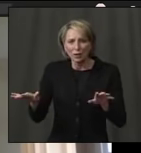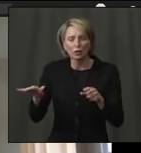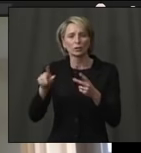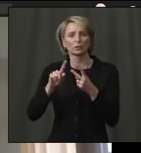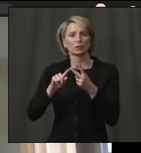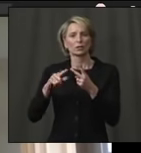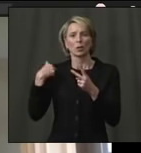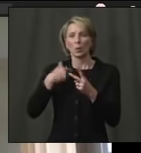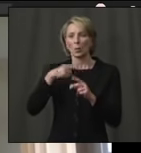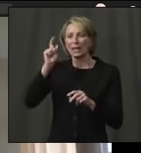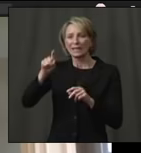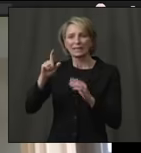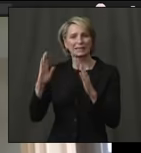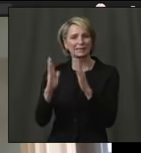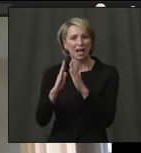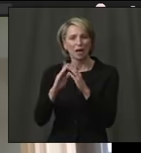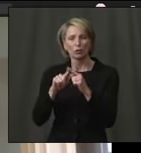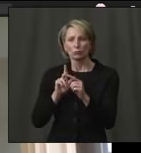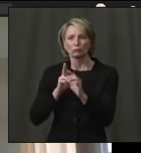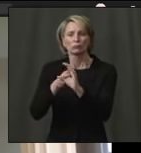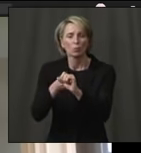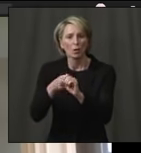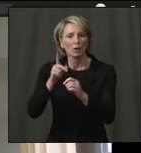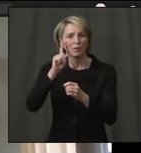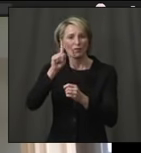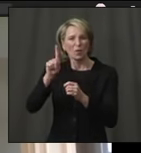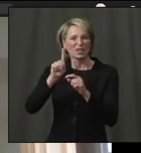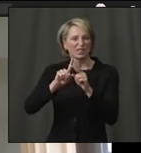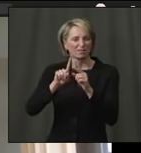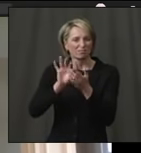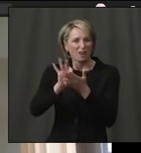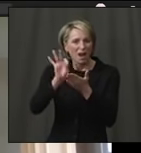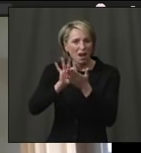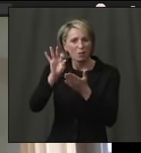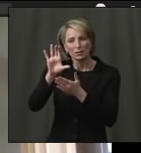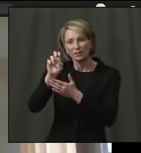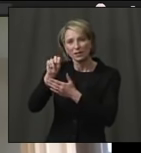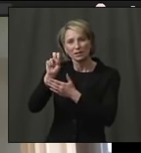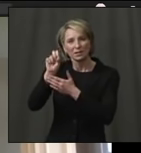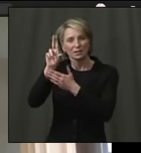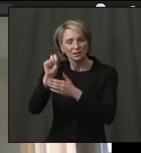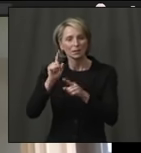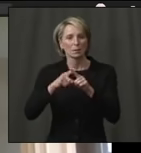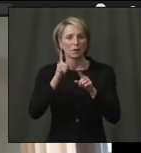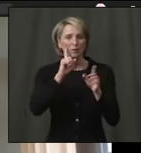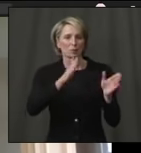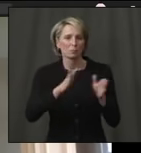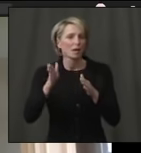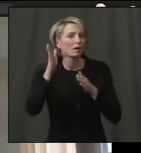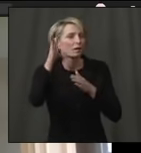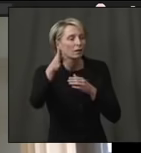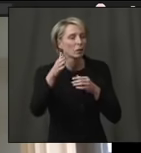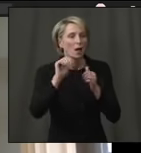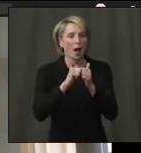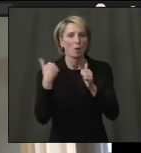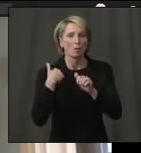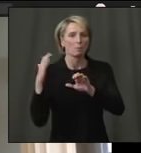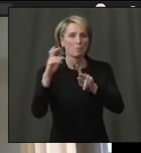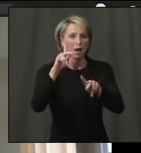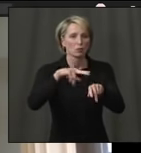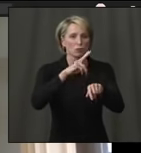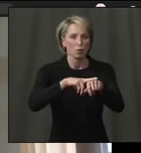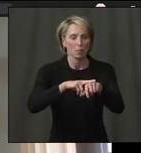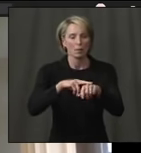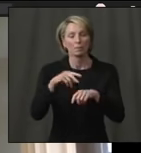census process. And many community leaders have already started very vibrant census committees, and these